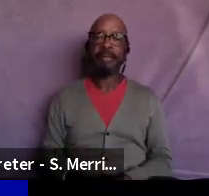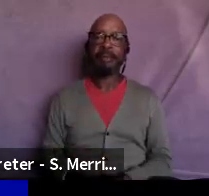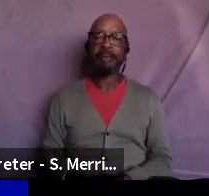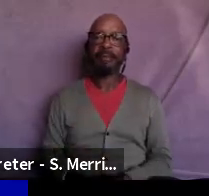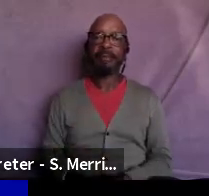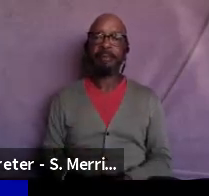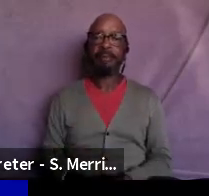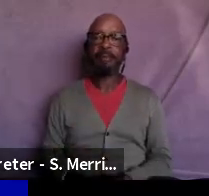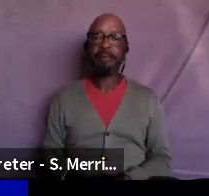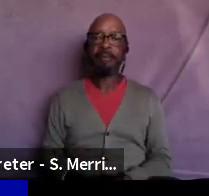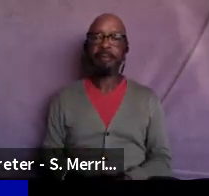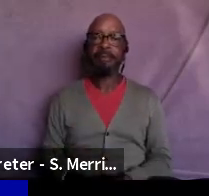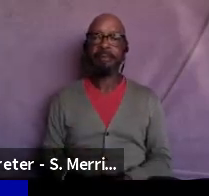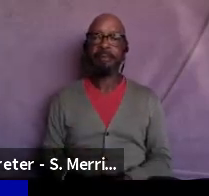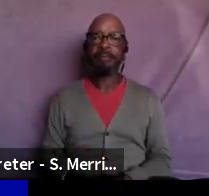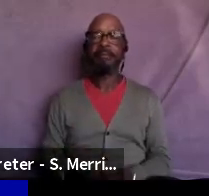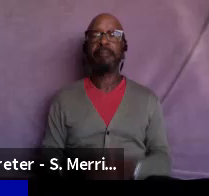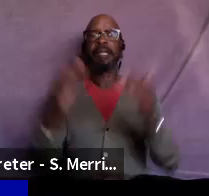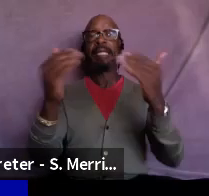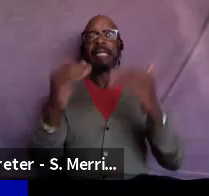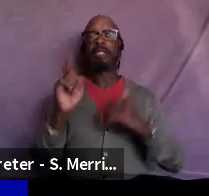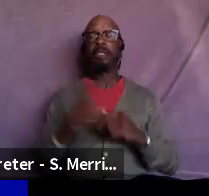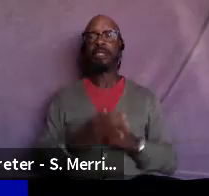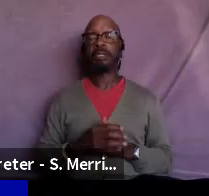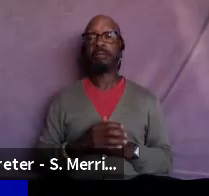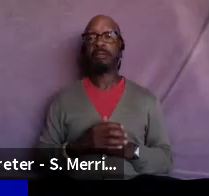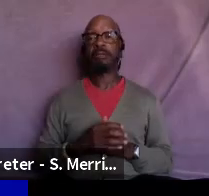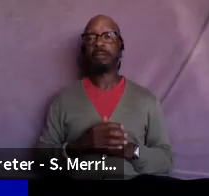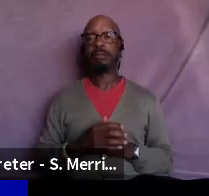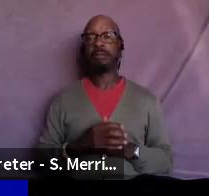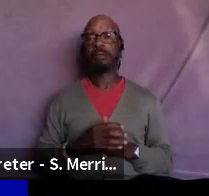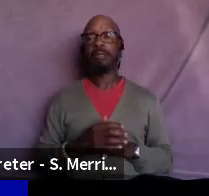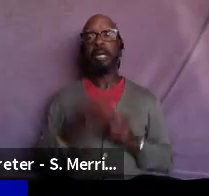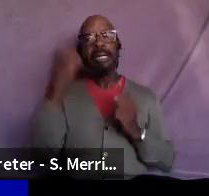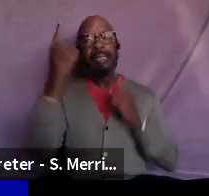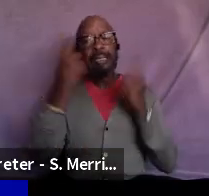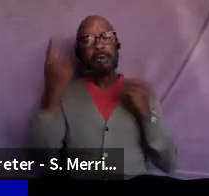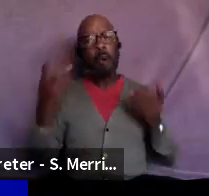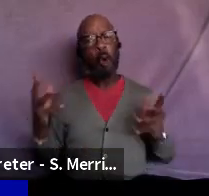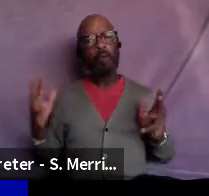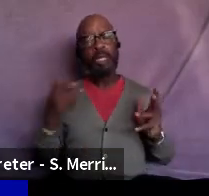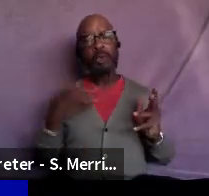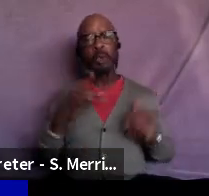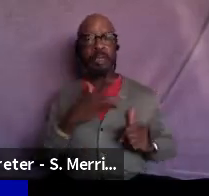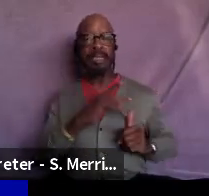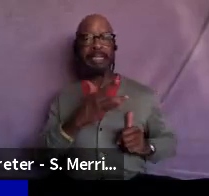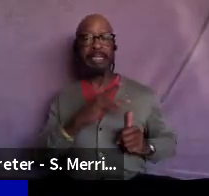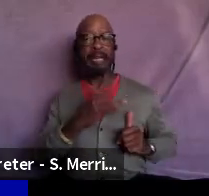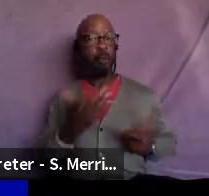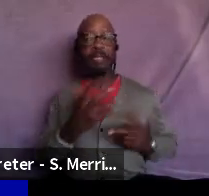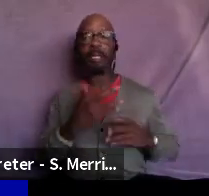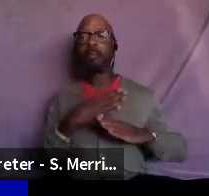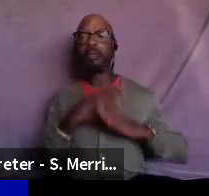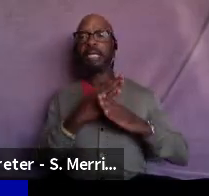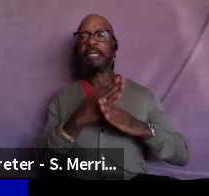All right, next question. Has consideration been given to sensitizing protective and law